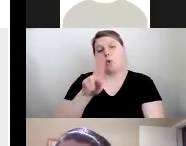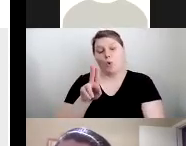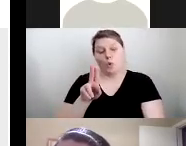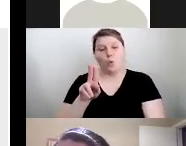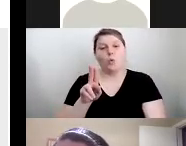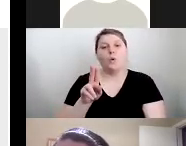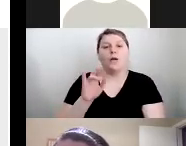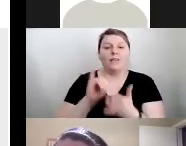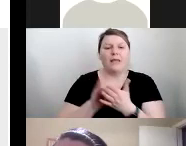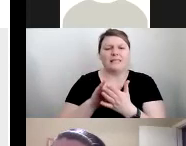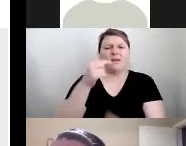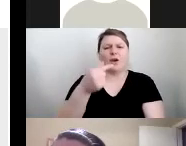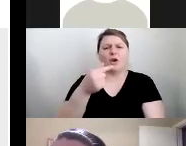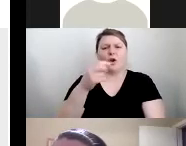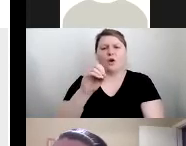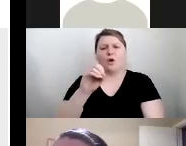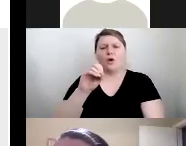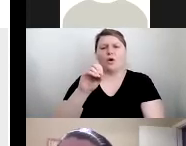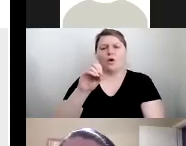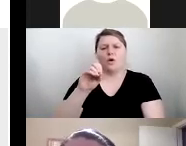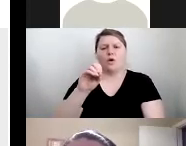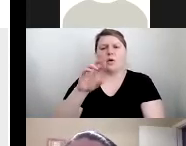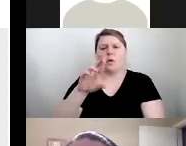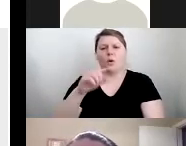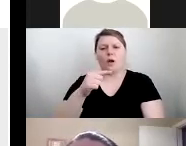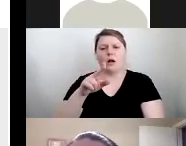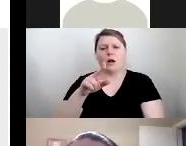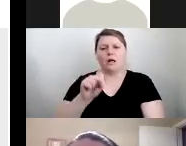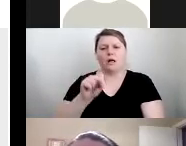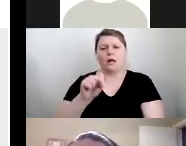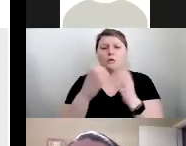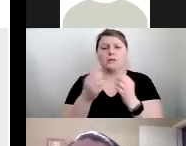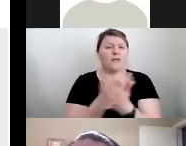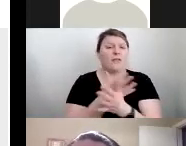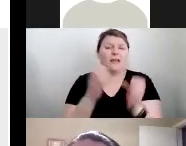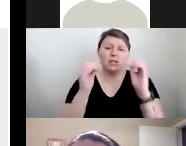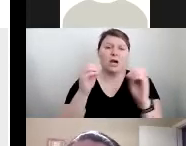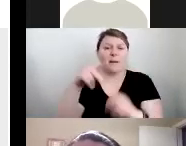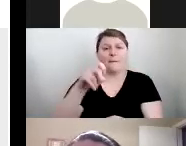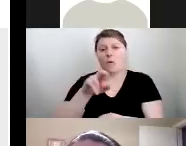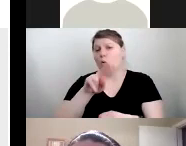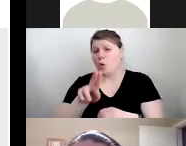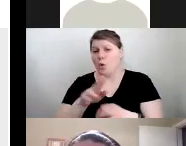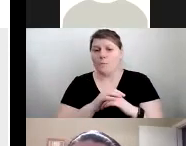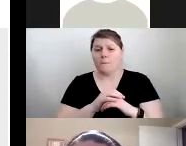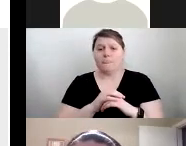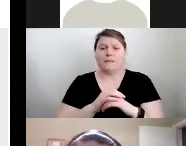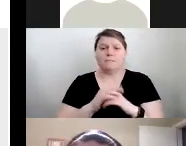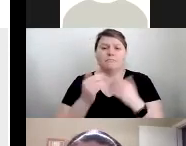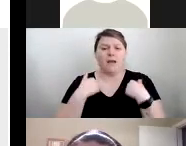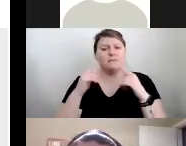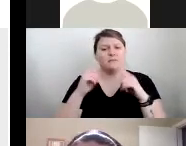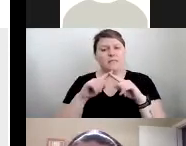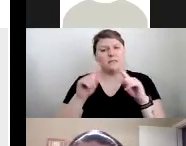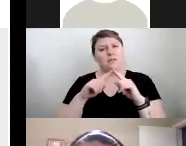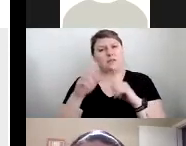Gorgas course. And that's a very famous tropical medicine course. And it's all taught in Peru. And they've got different